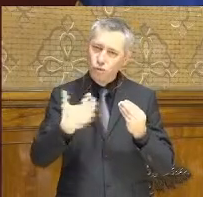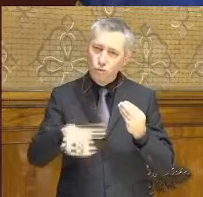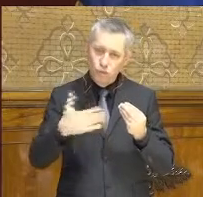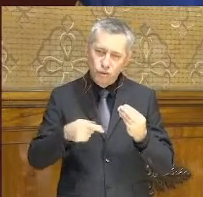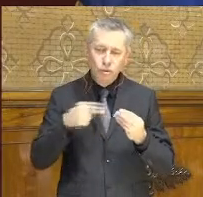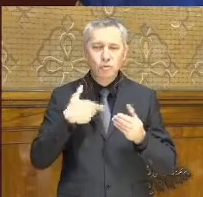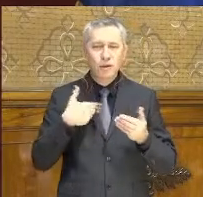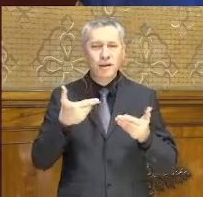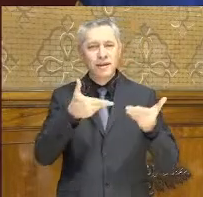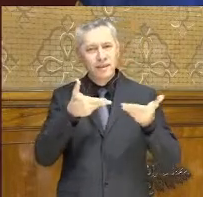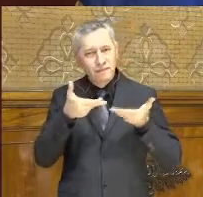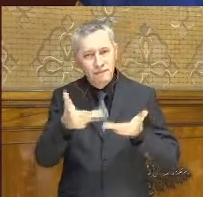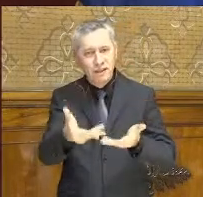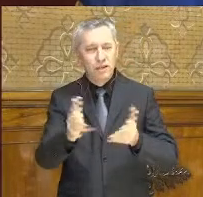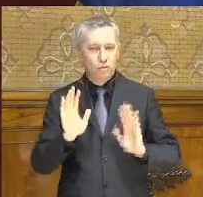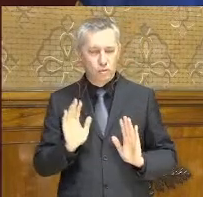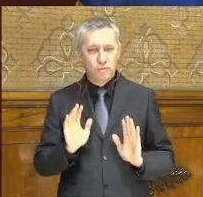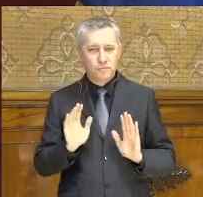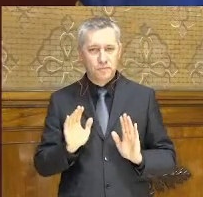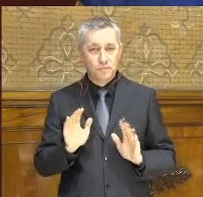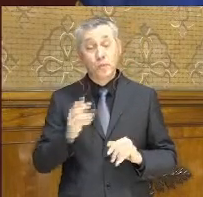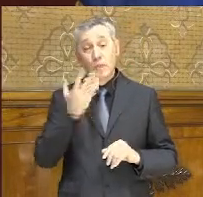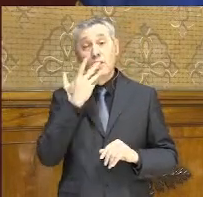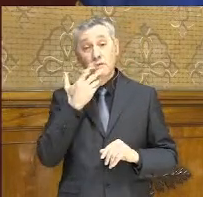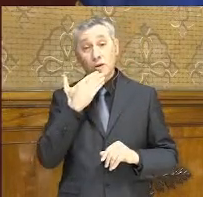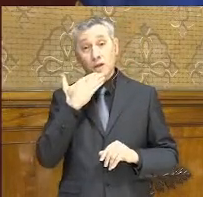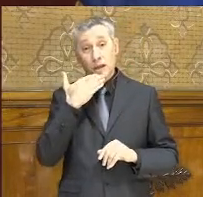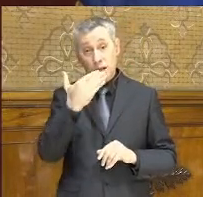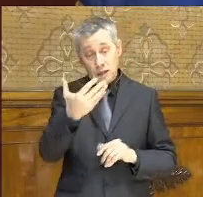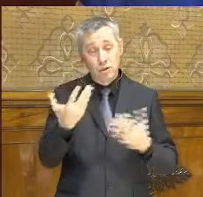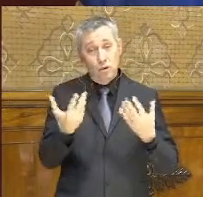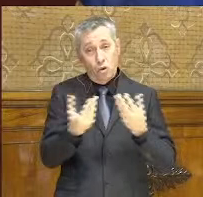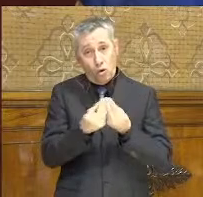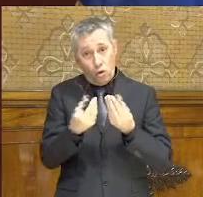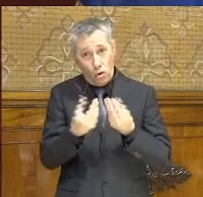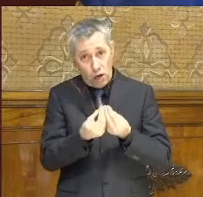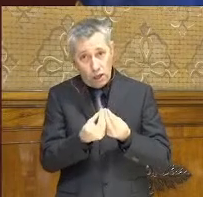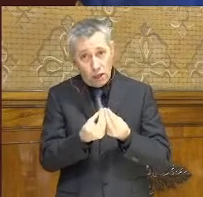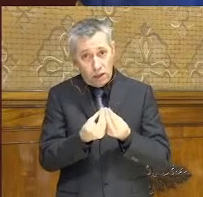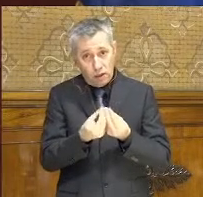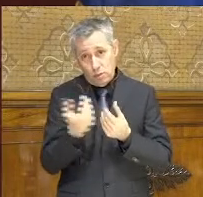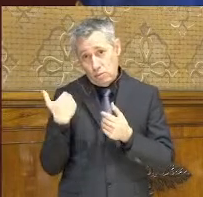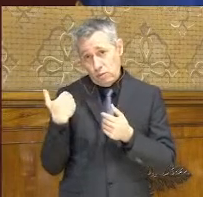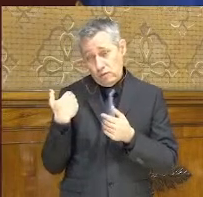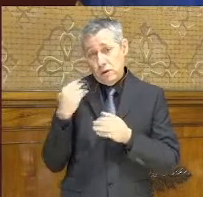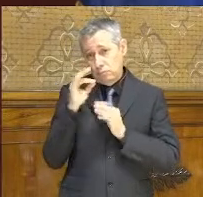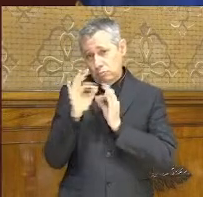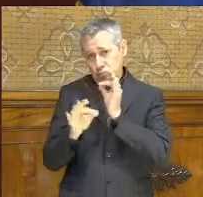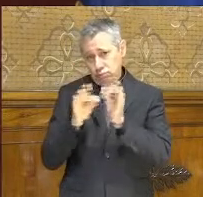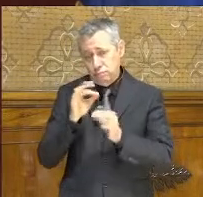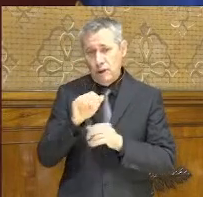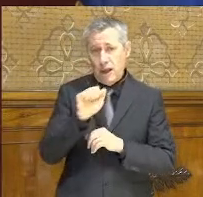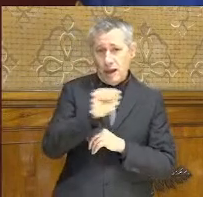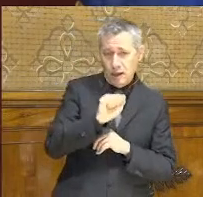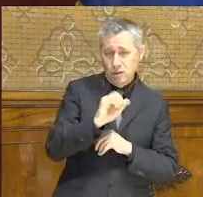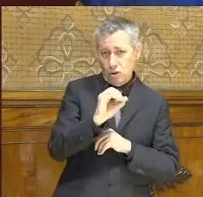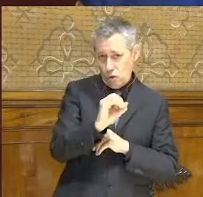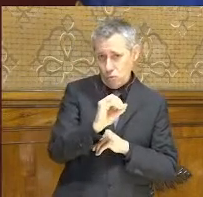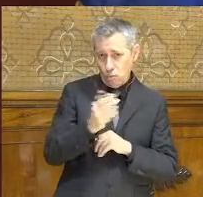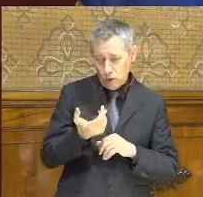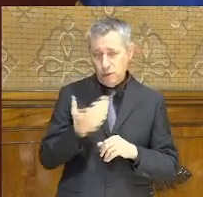thank the speakers before me who welcomed me greatly. I want to thank Annalisa Oboe for